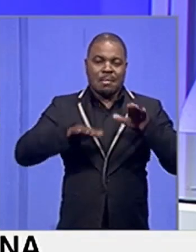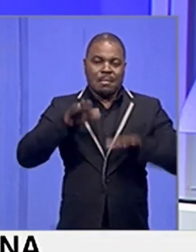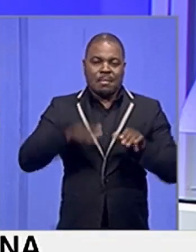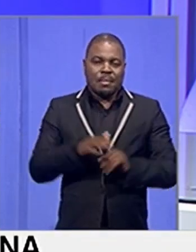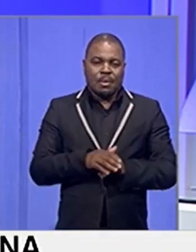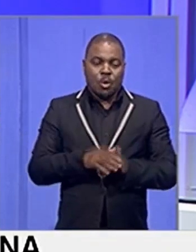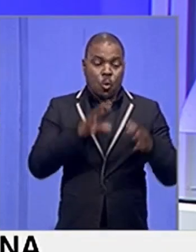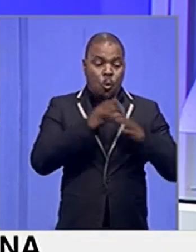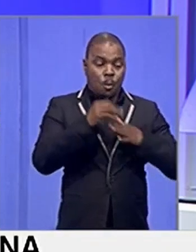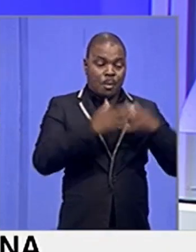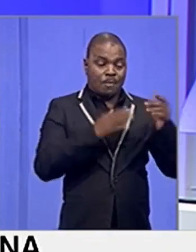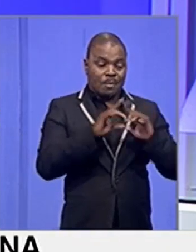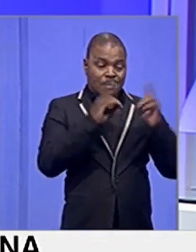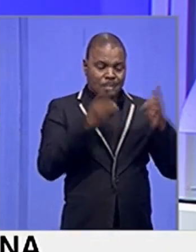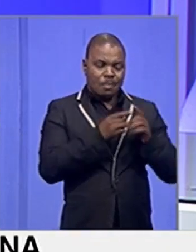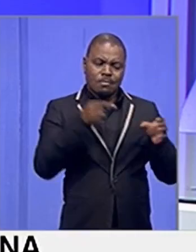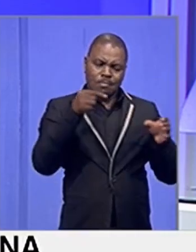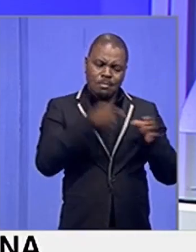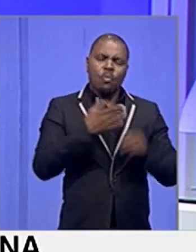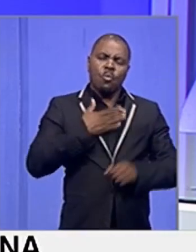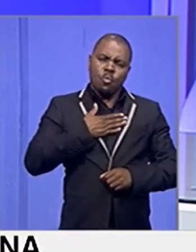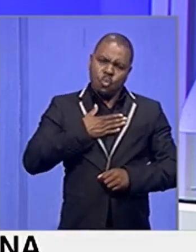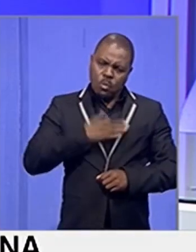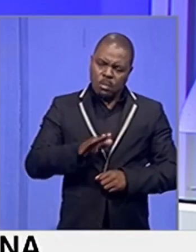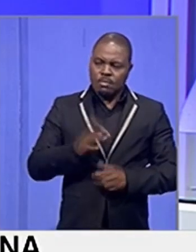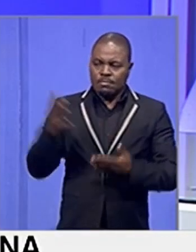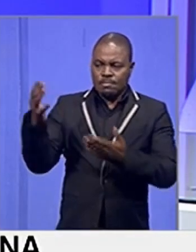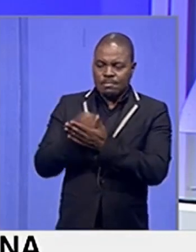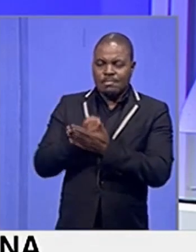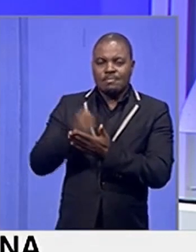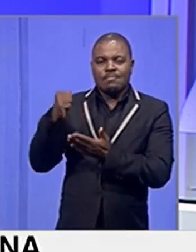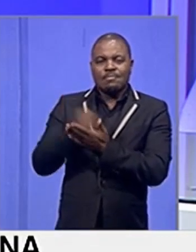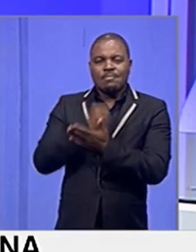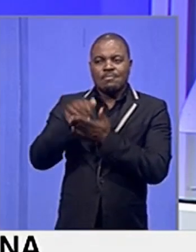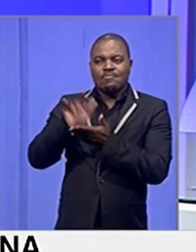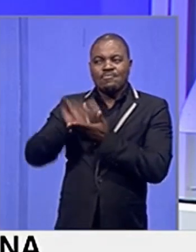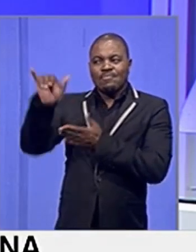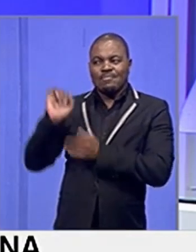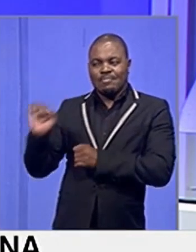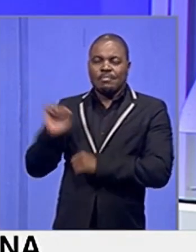merero ya selegae ba re ba ikemišeditse go tšea pasporoto ya gagwe.